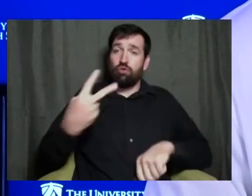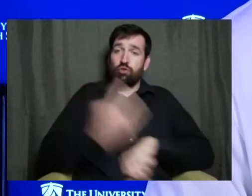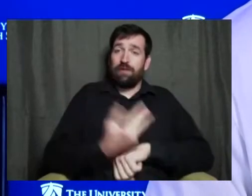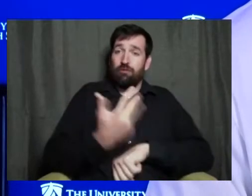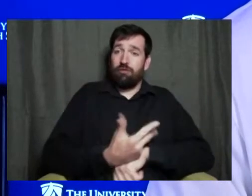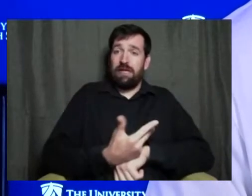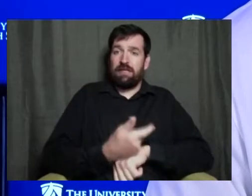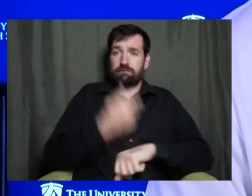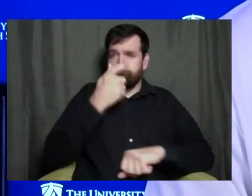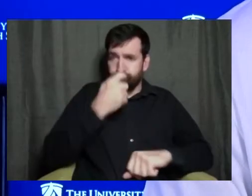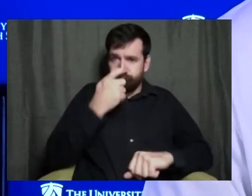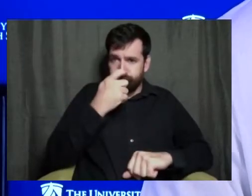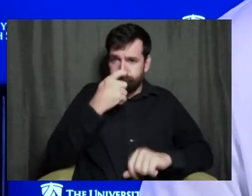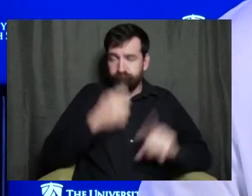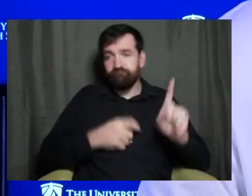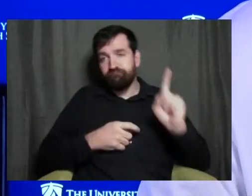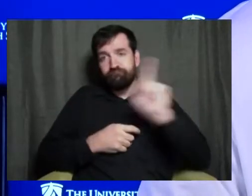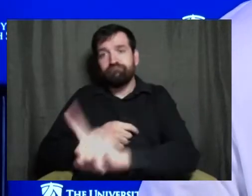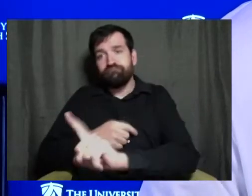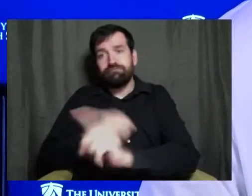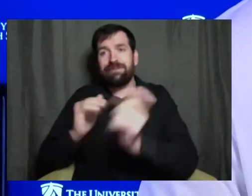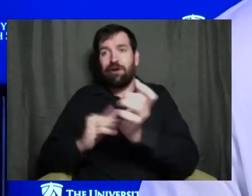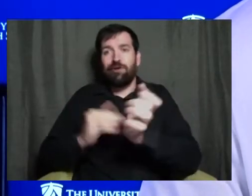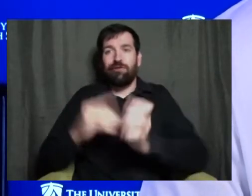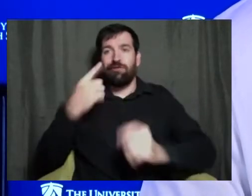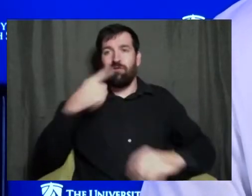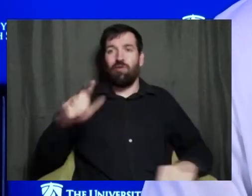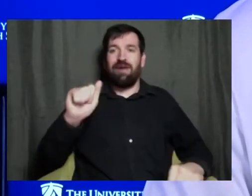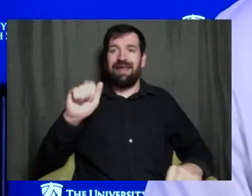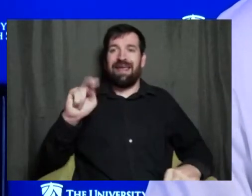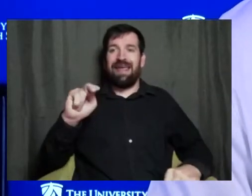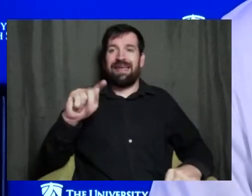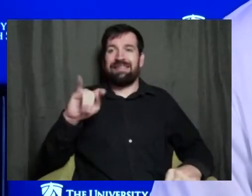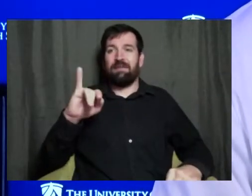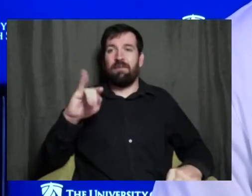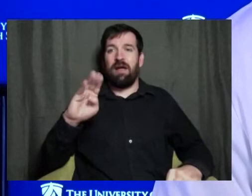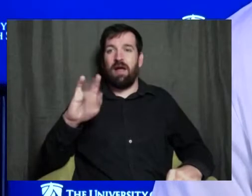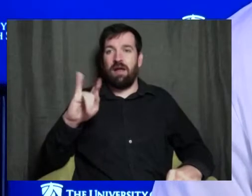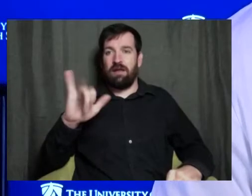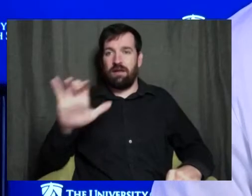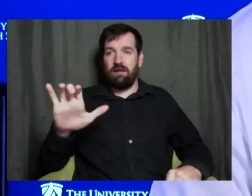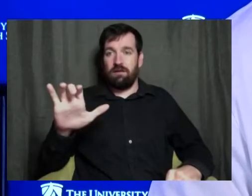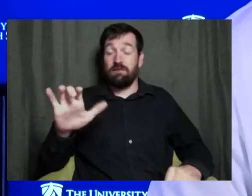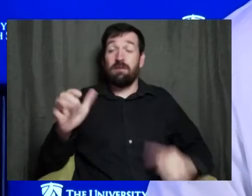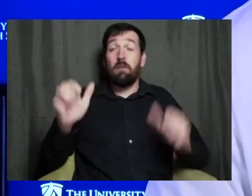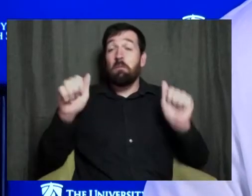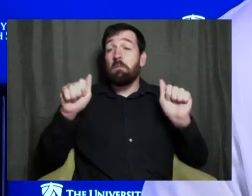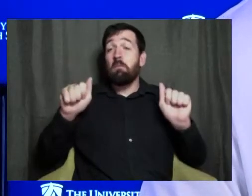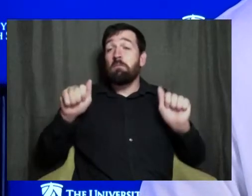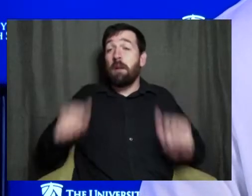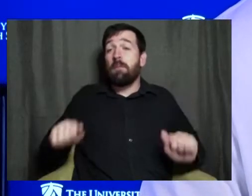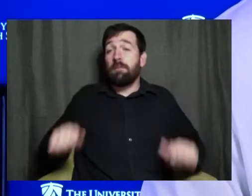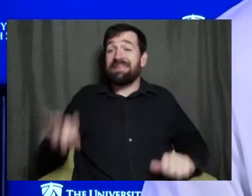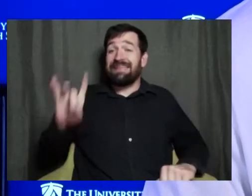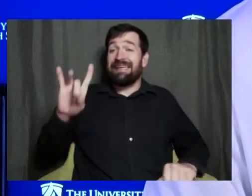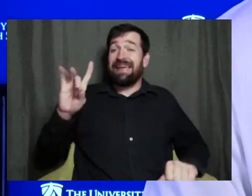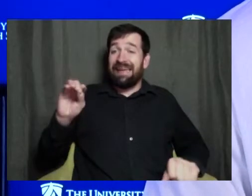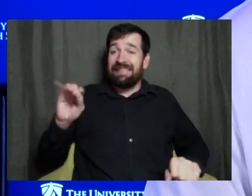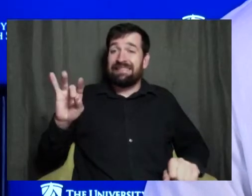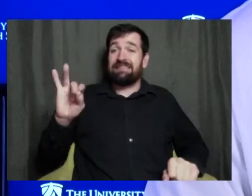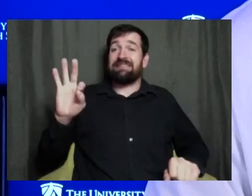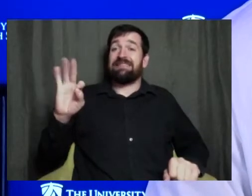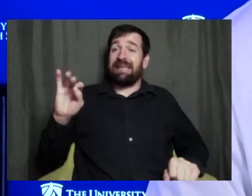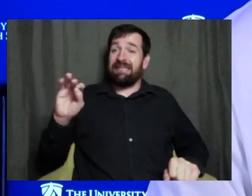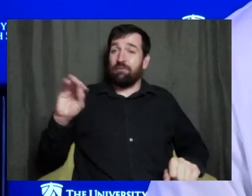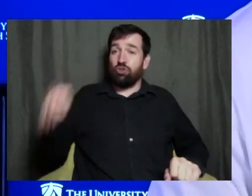to the doctor to get an antibiotic when, more than likely 80% or 90% of those symptoms are